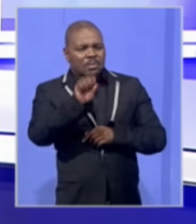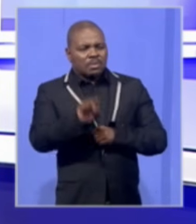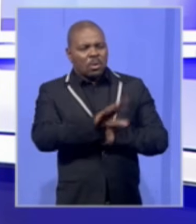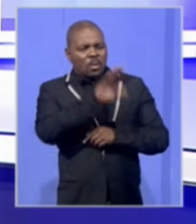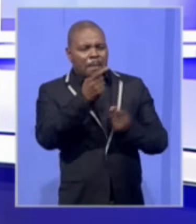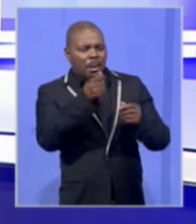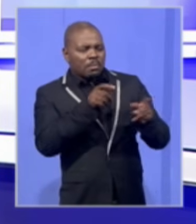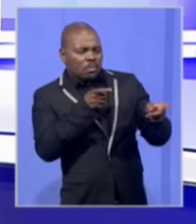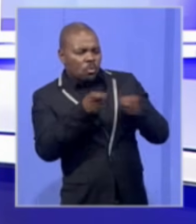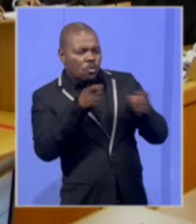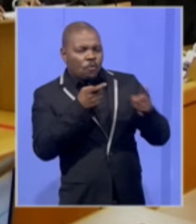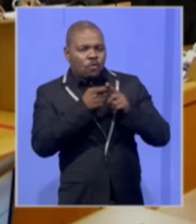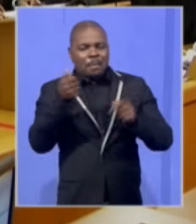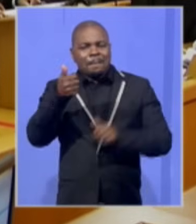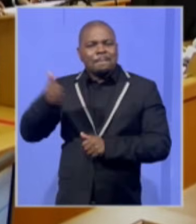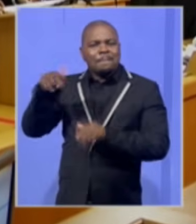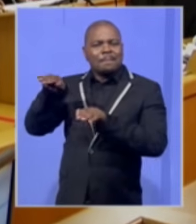Reserve.